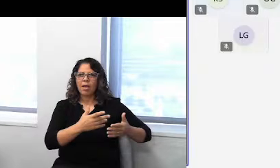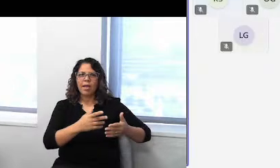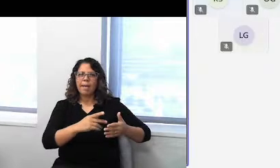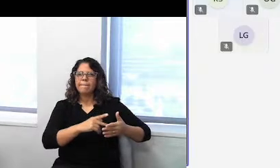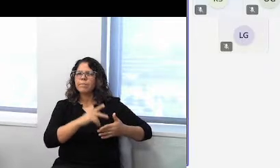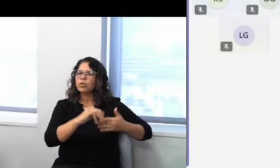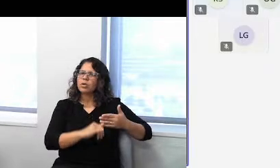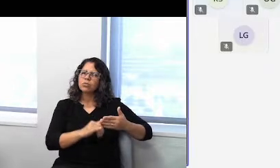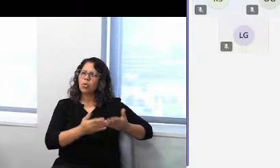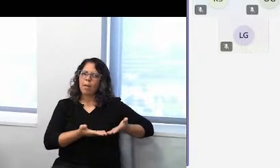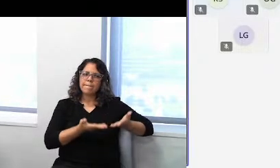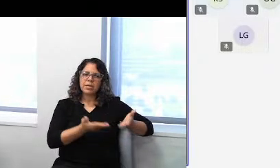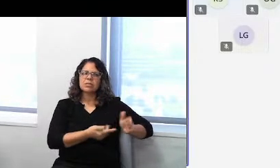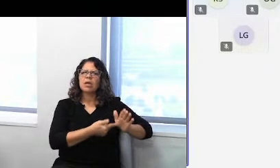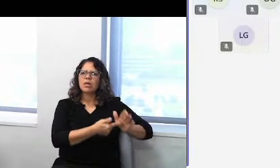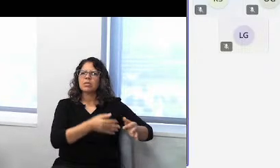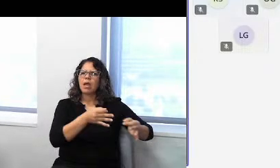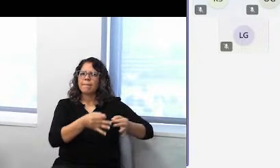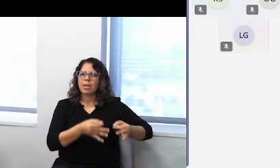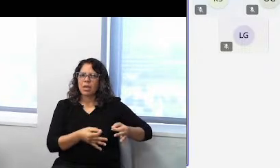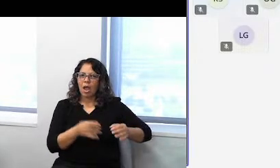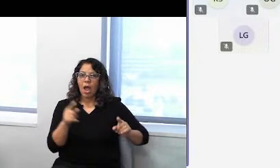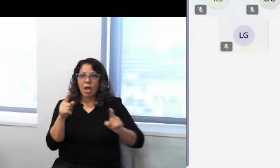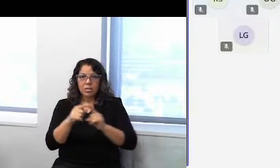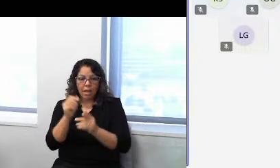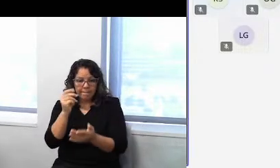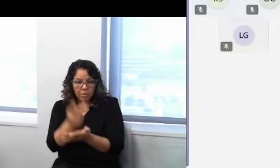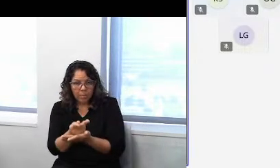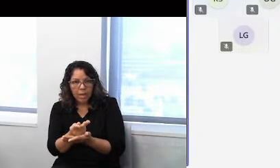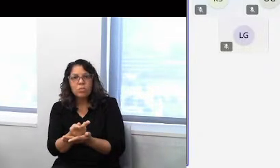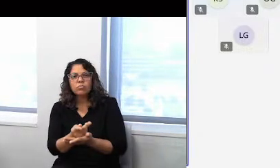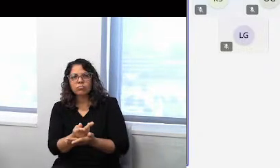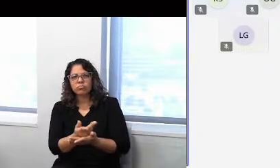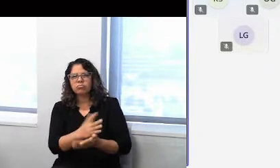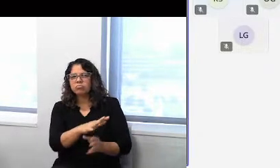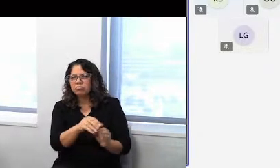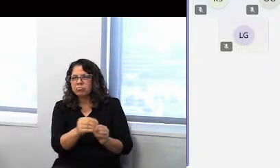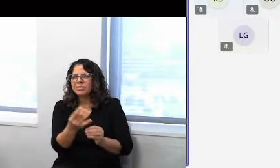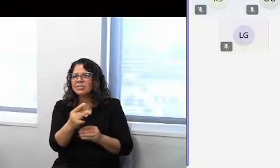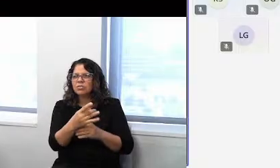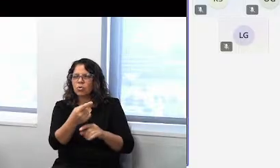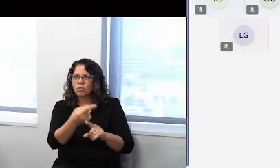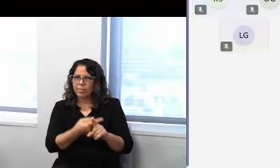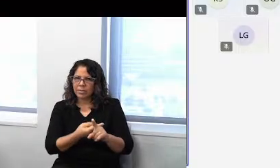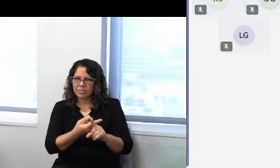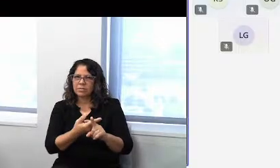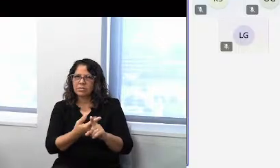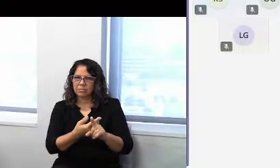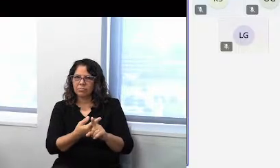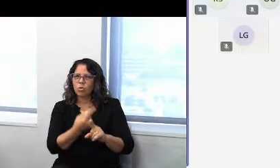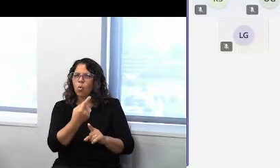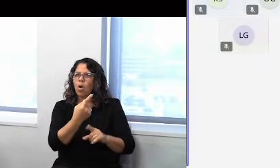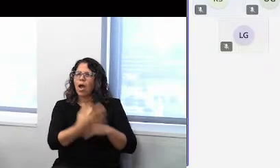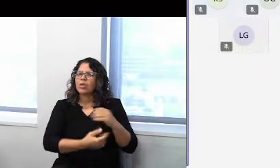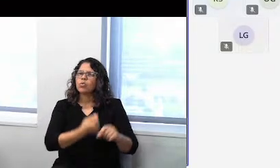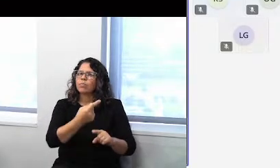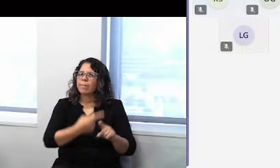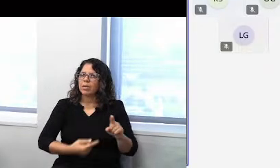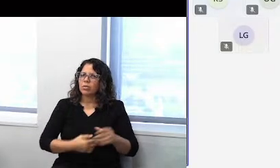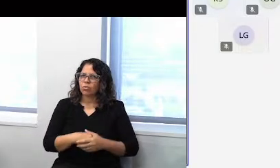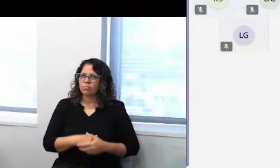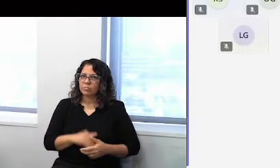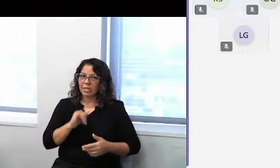that 18 months that I'm making reference to. So when I say the pipeline, it's somewhere between that 0 and 18 months